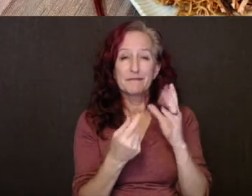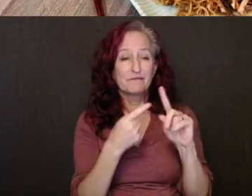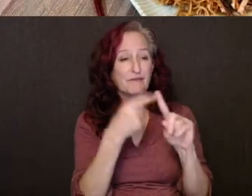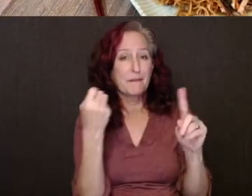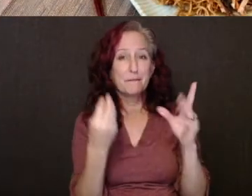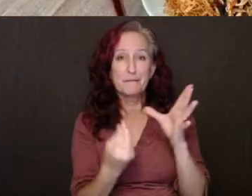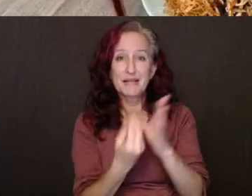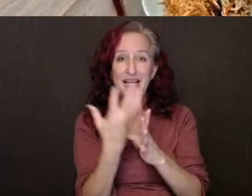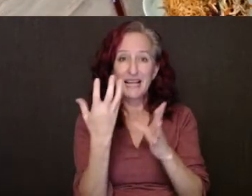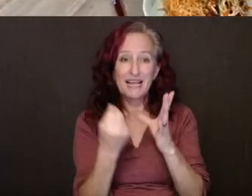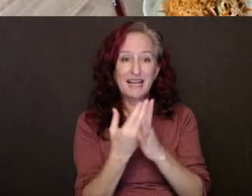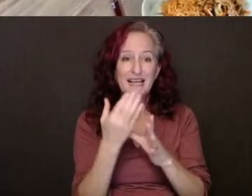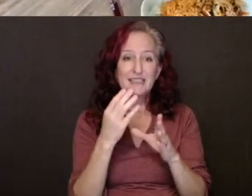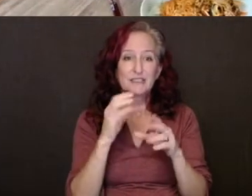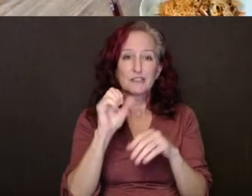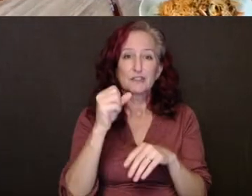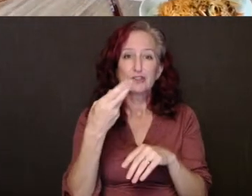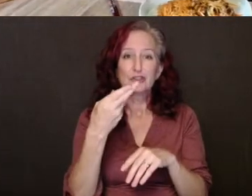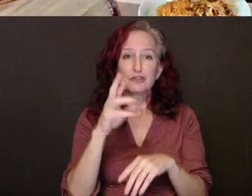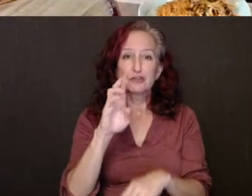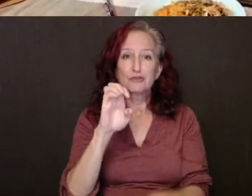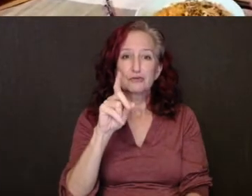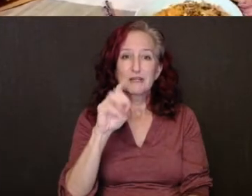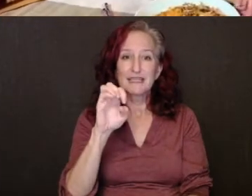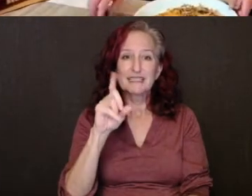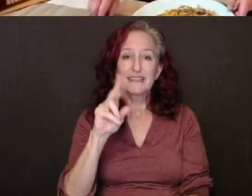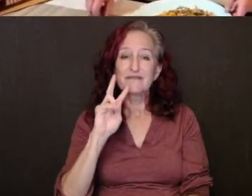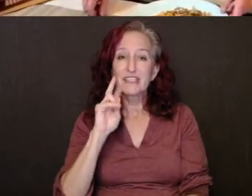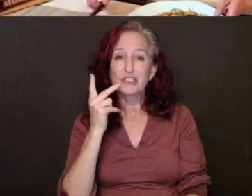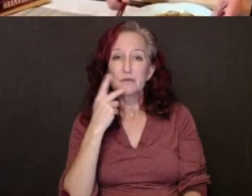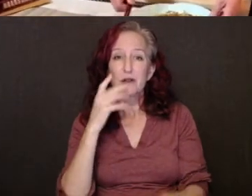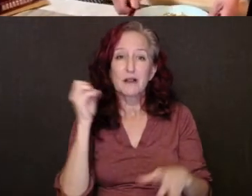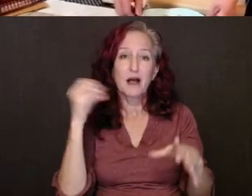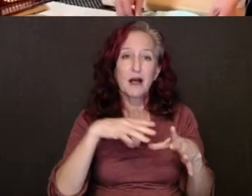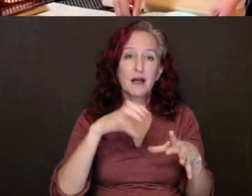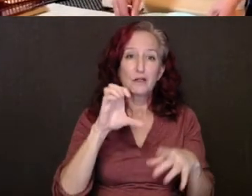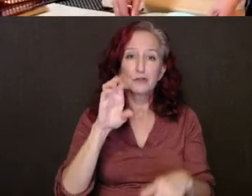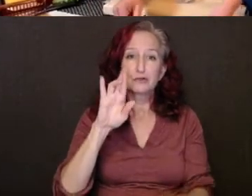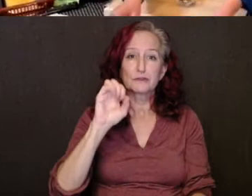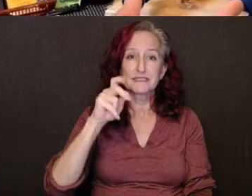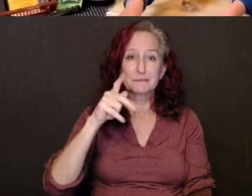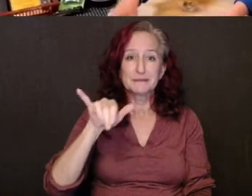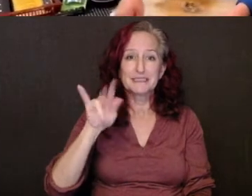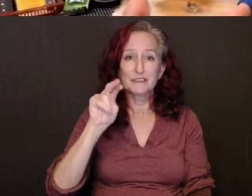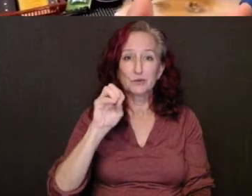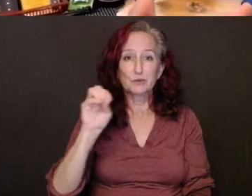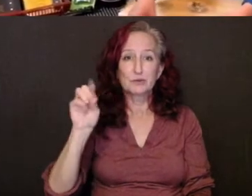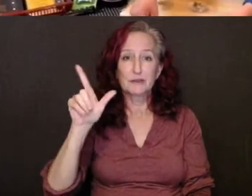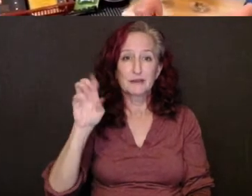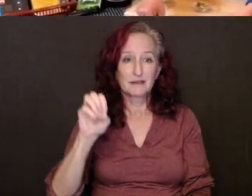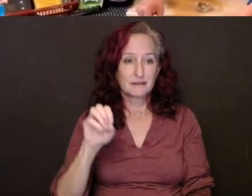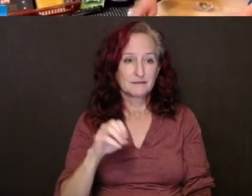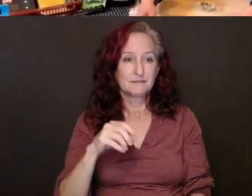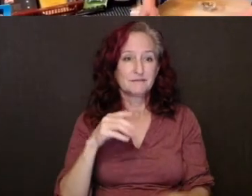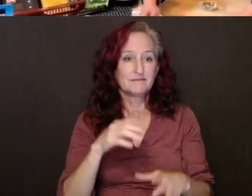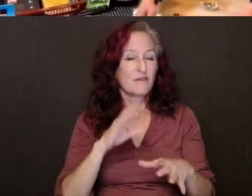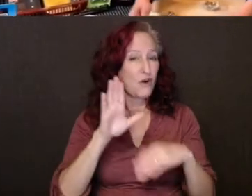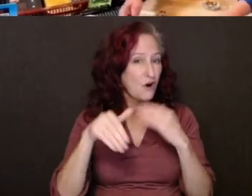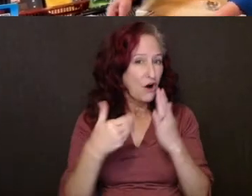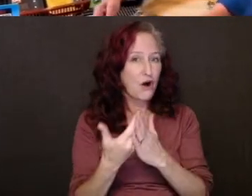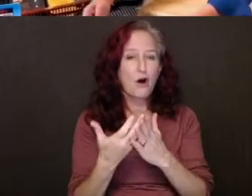is beautiful. And then I make it even more. So this way, all of a sudden, you have a